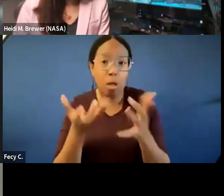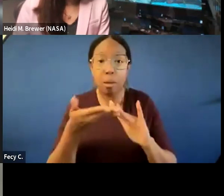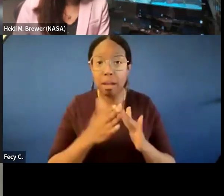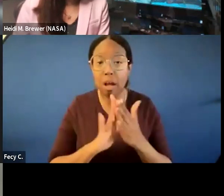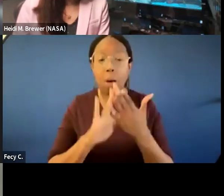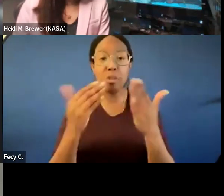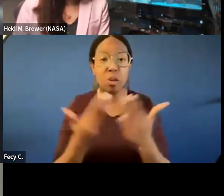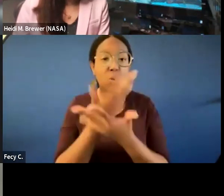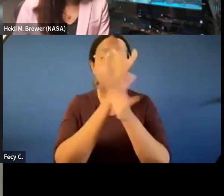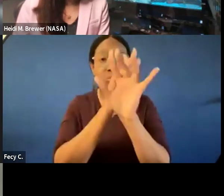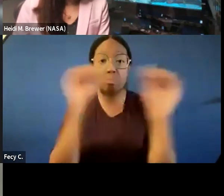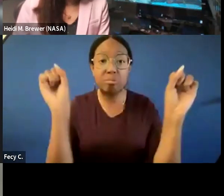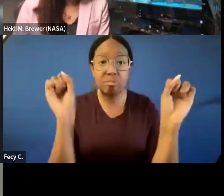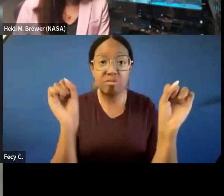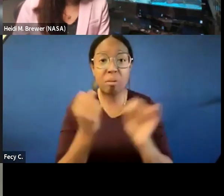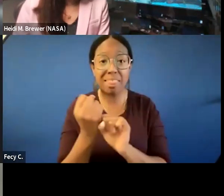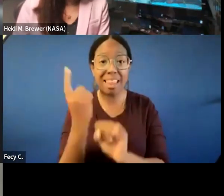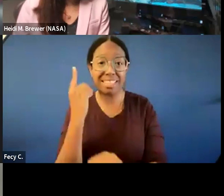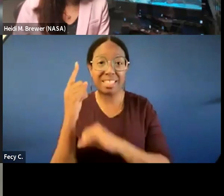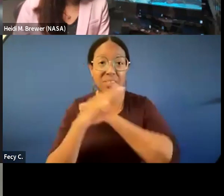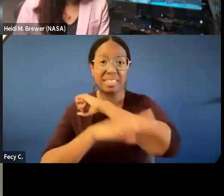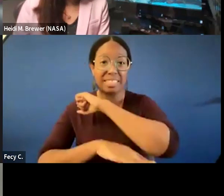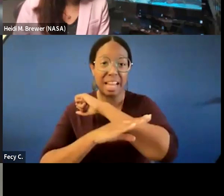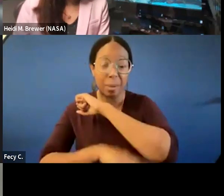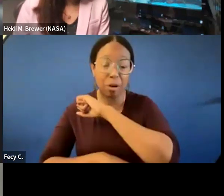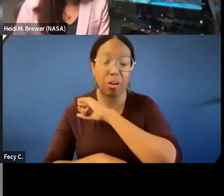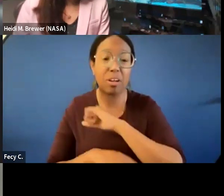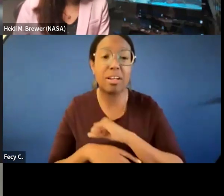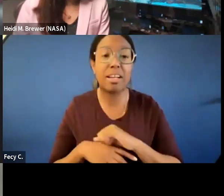I just started last September when I started reaching out,